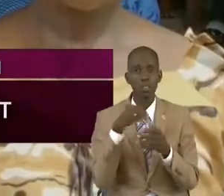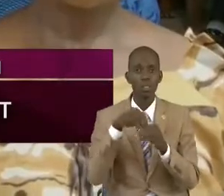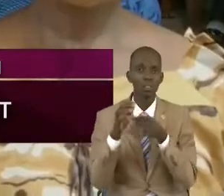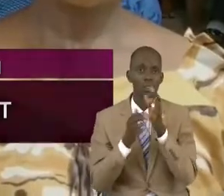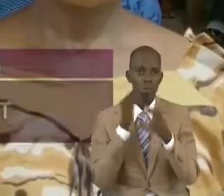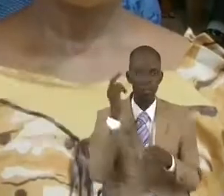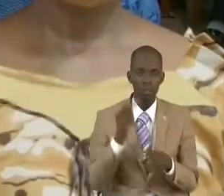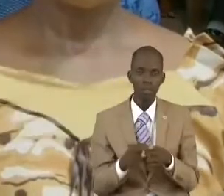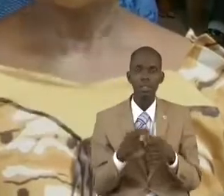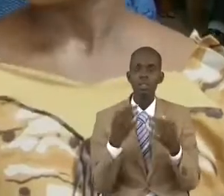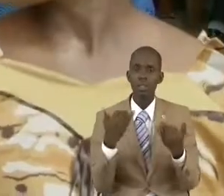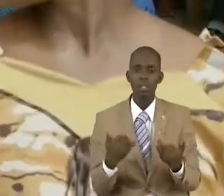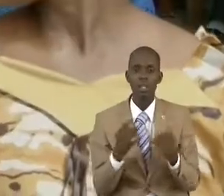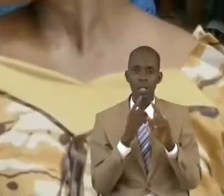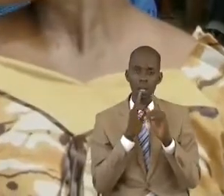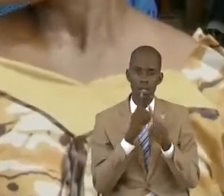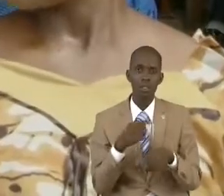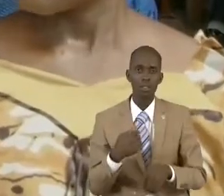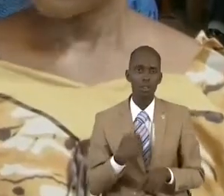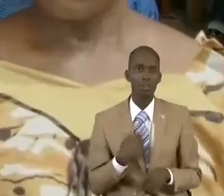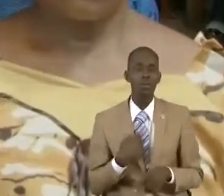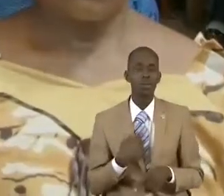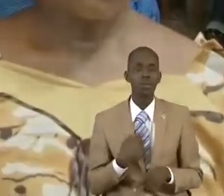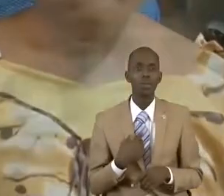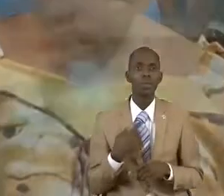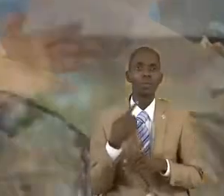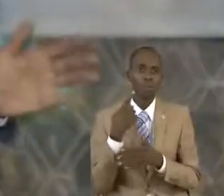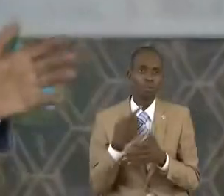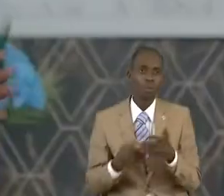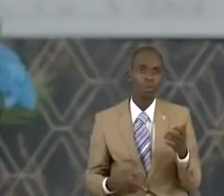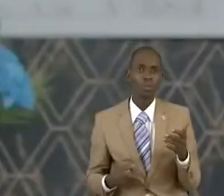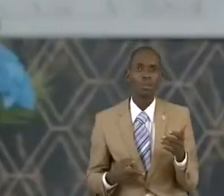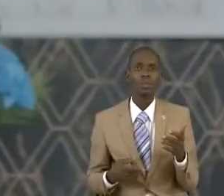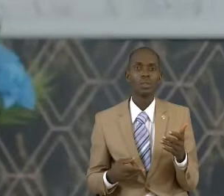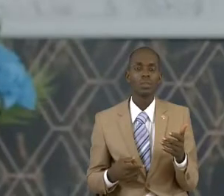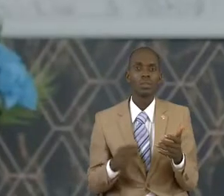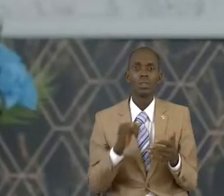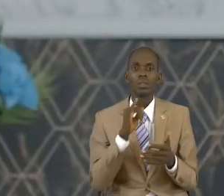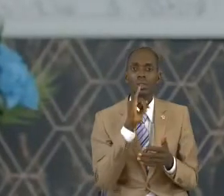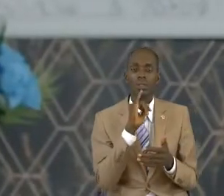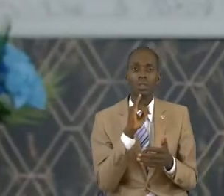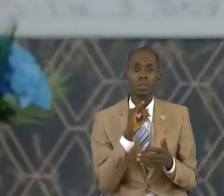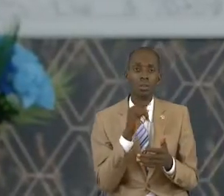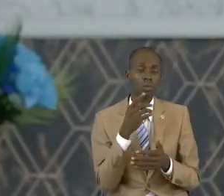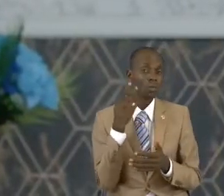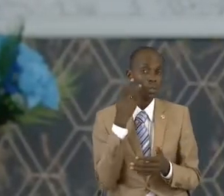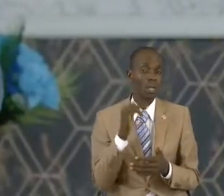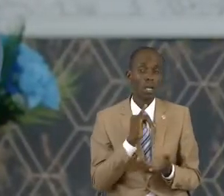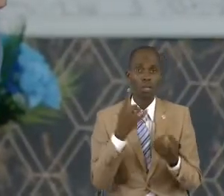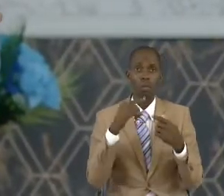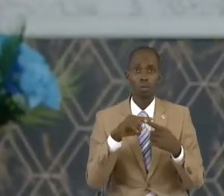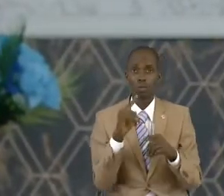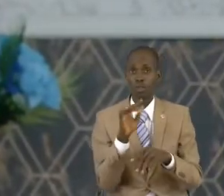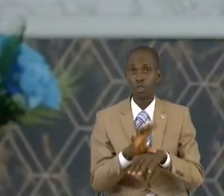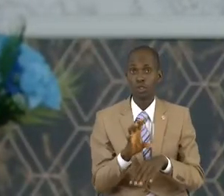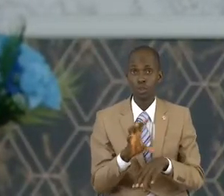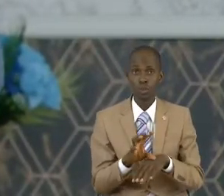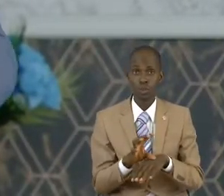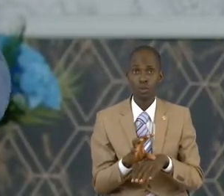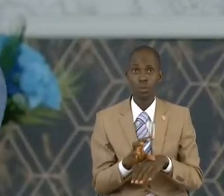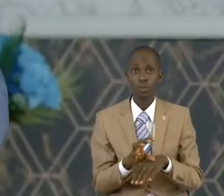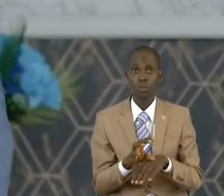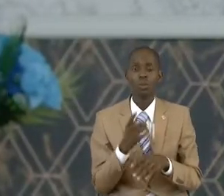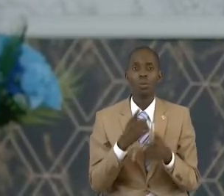me, what's the good? I come to the church. What's the good?